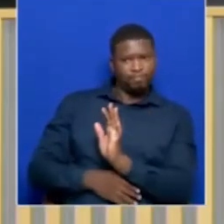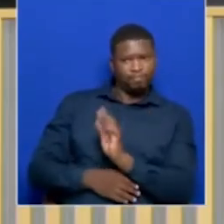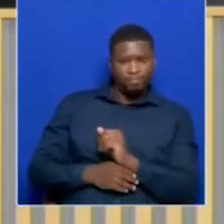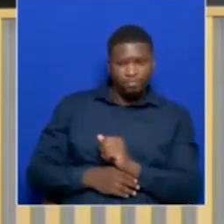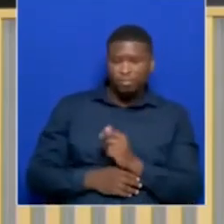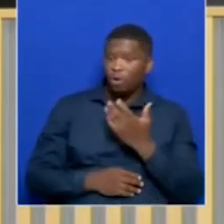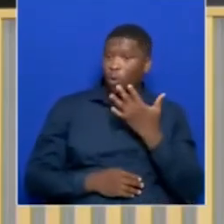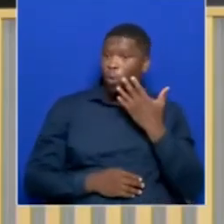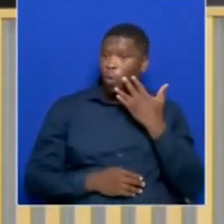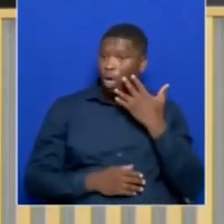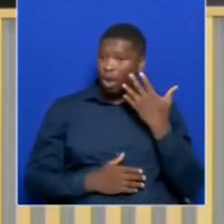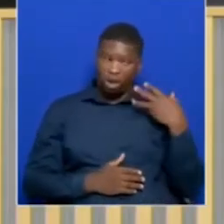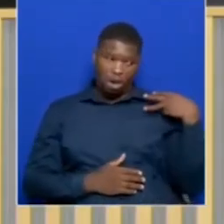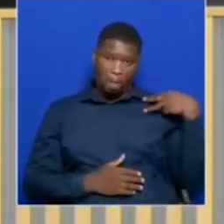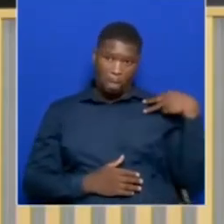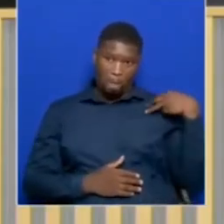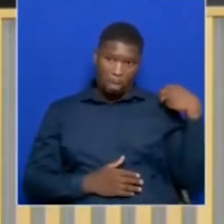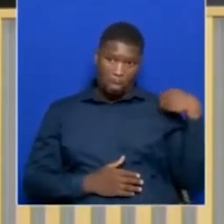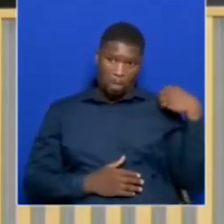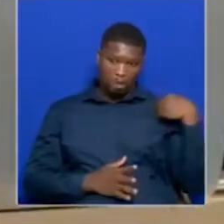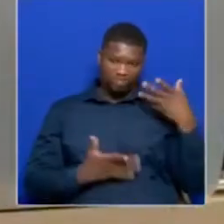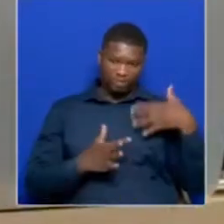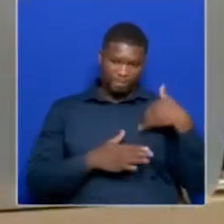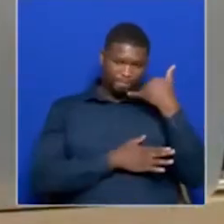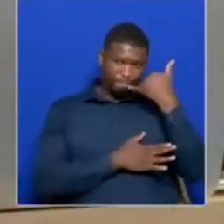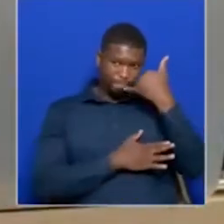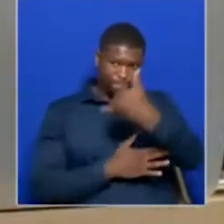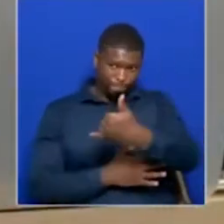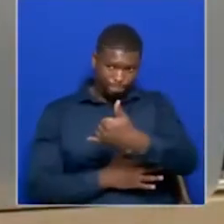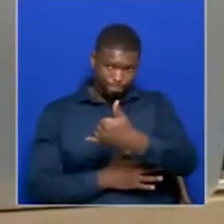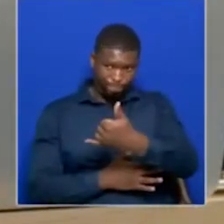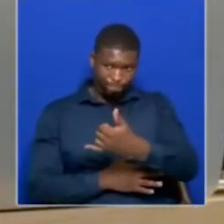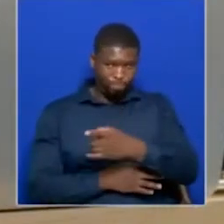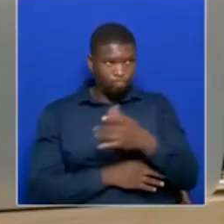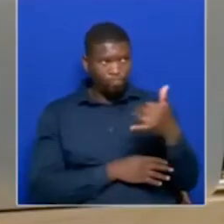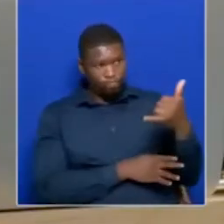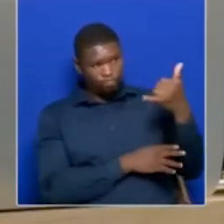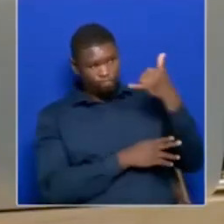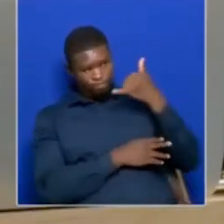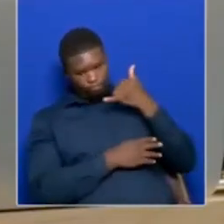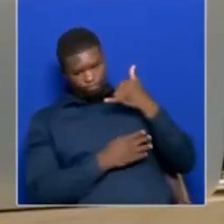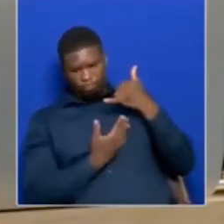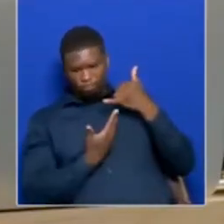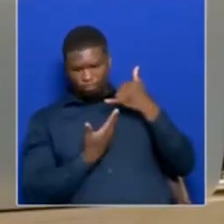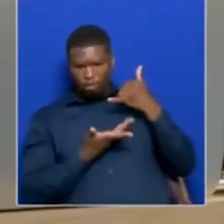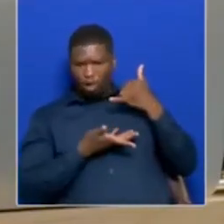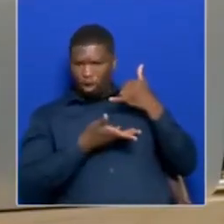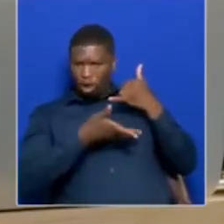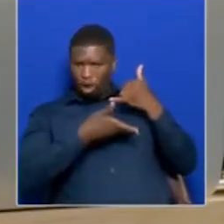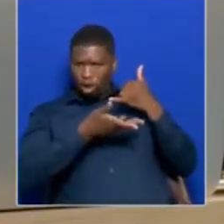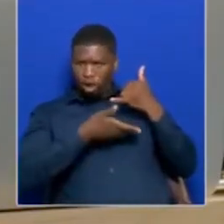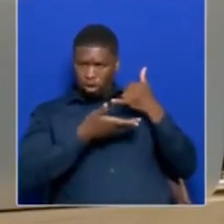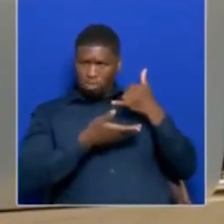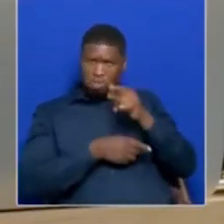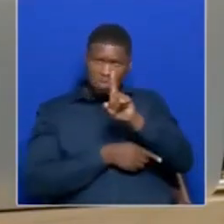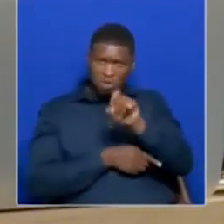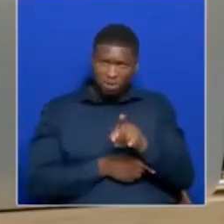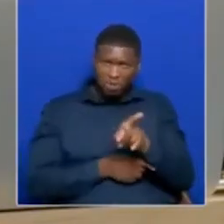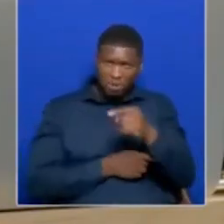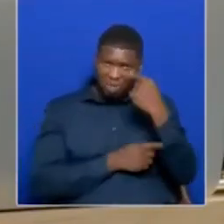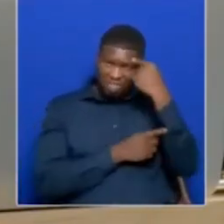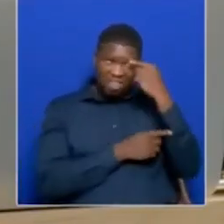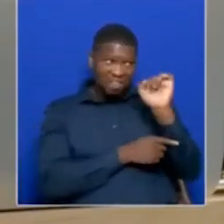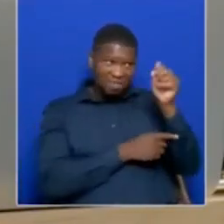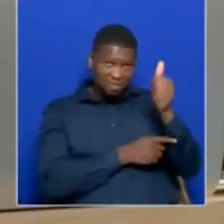your cellular phone, did you get the impression that he knew who you were? In other words, he knew